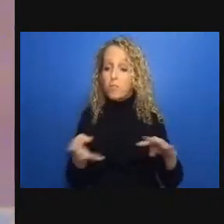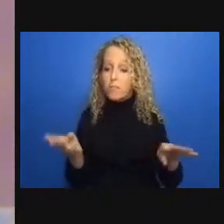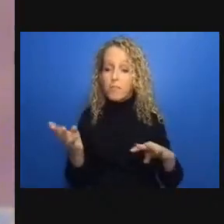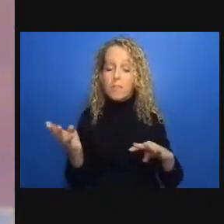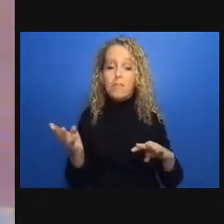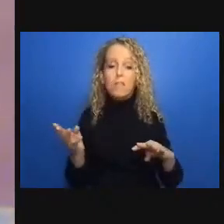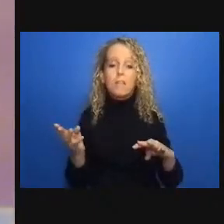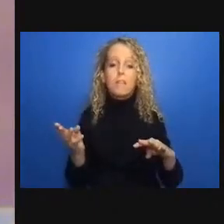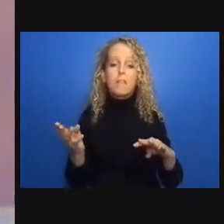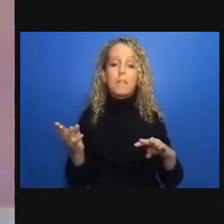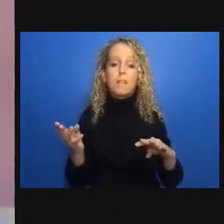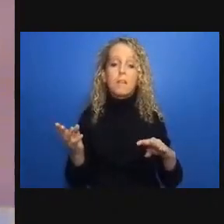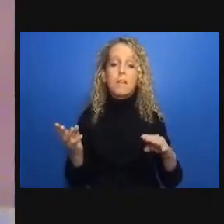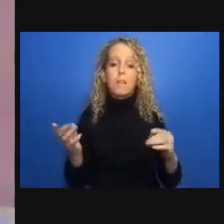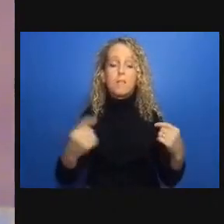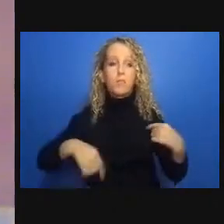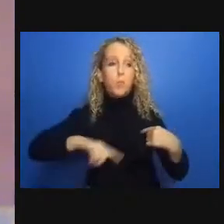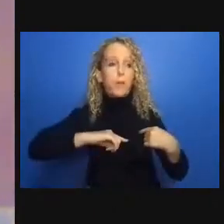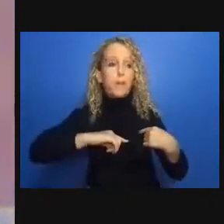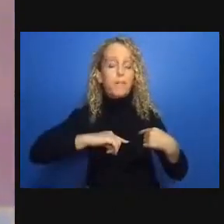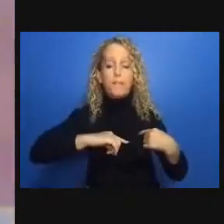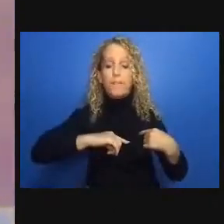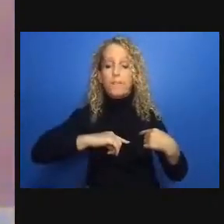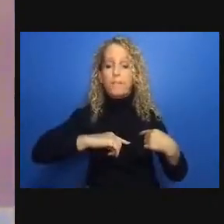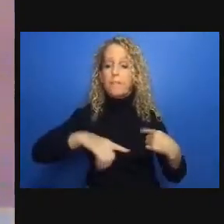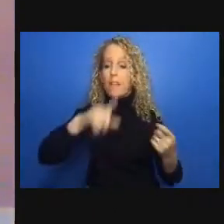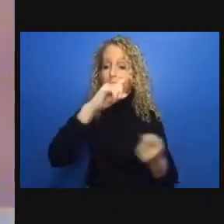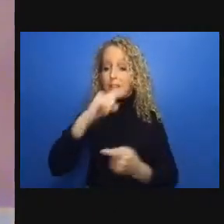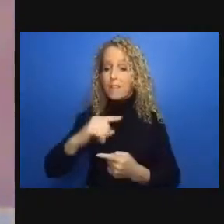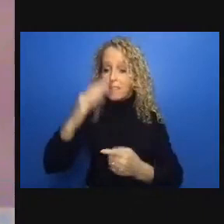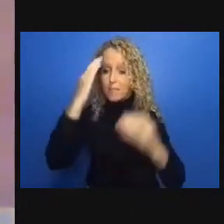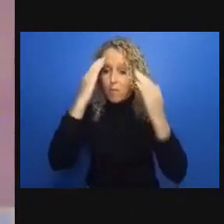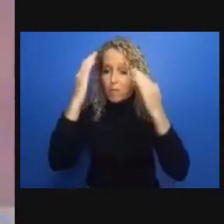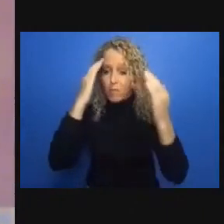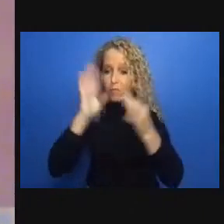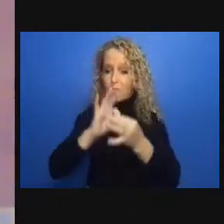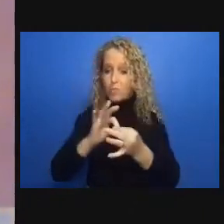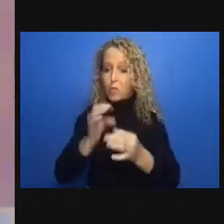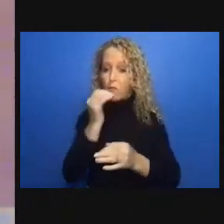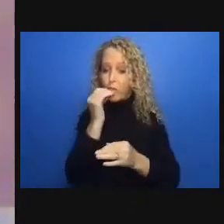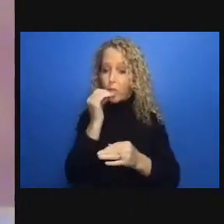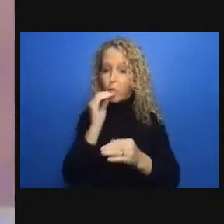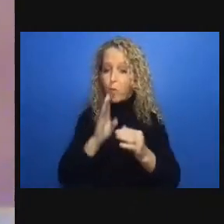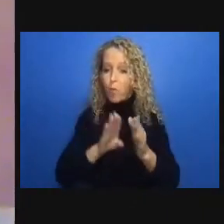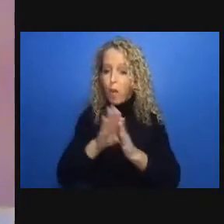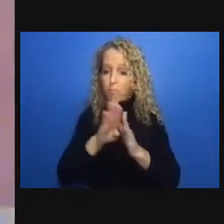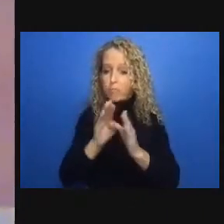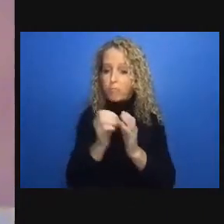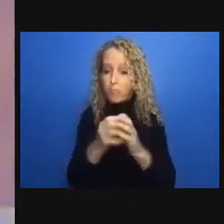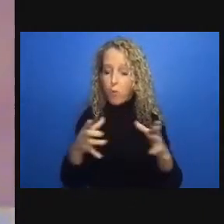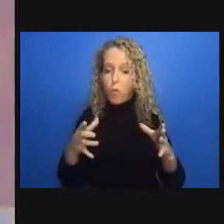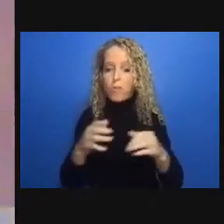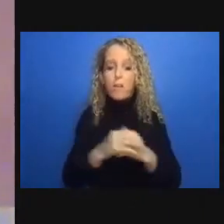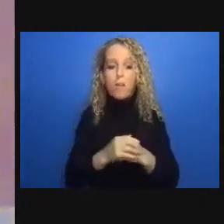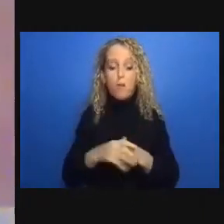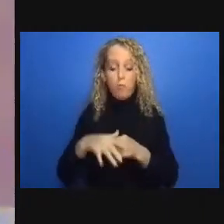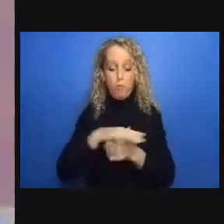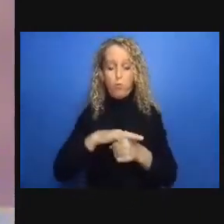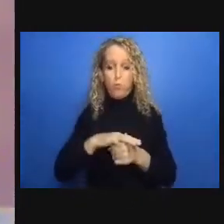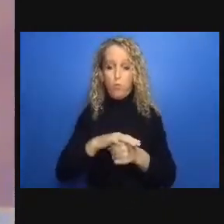being less knowledgeable, and we can see signs where we have local and regional food supplies